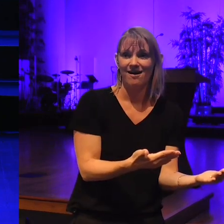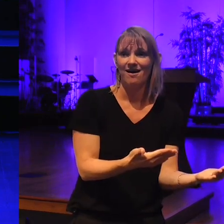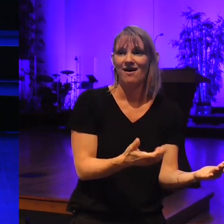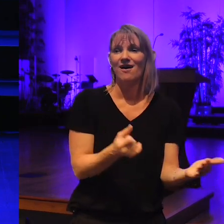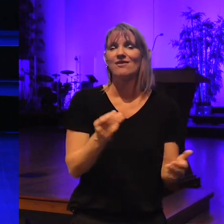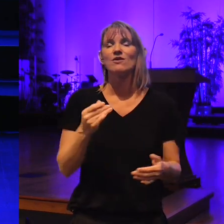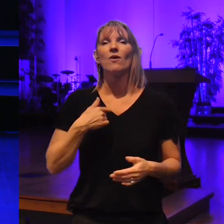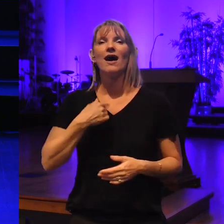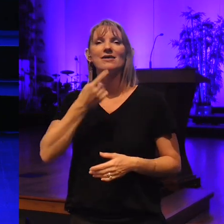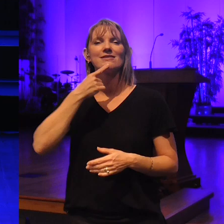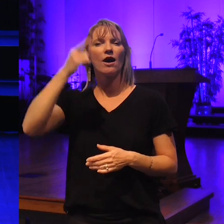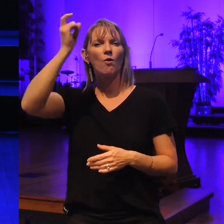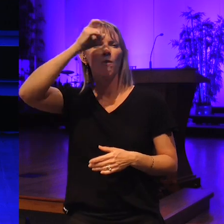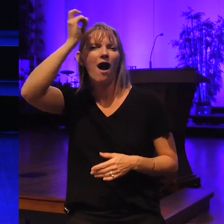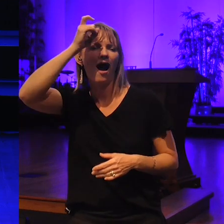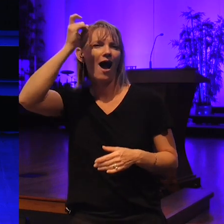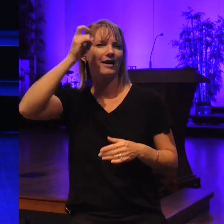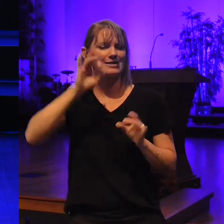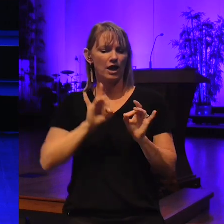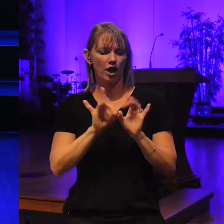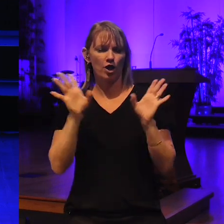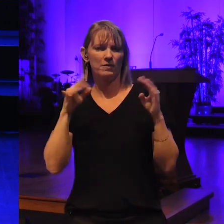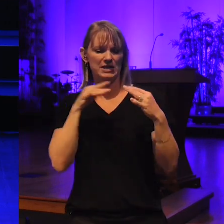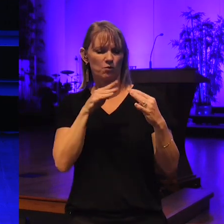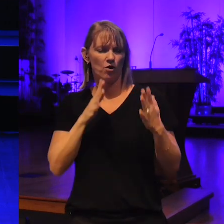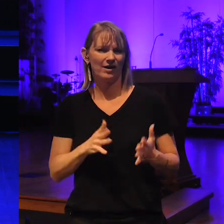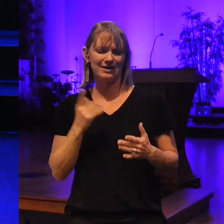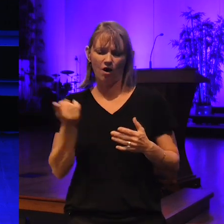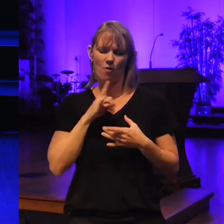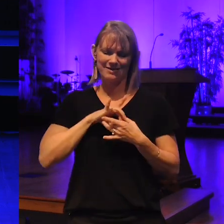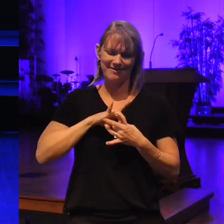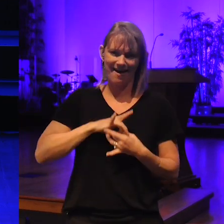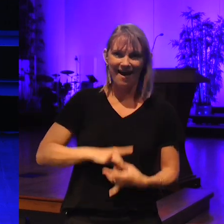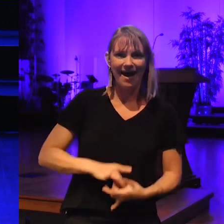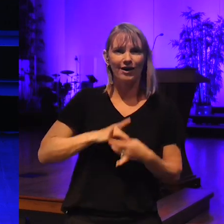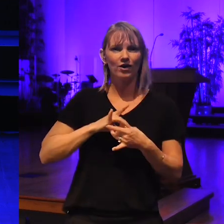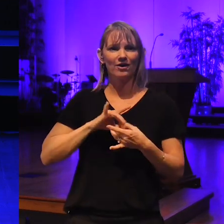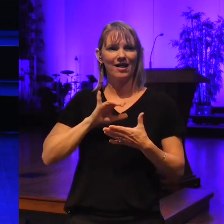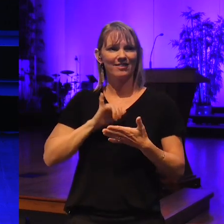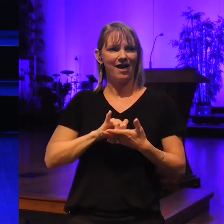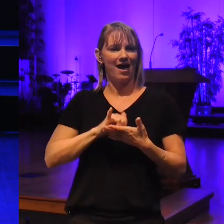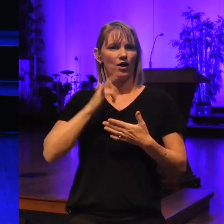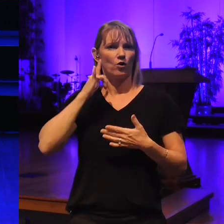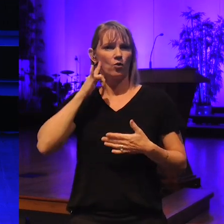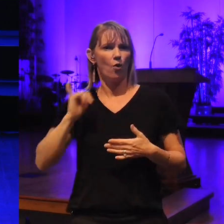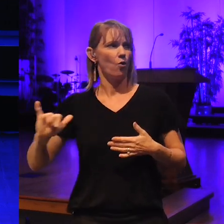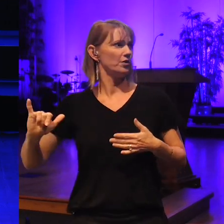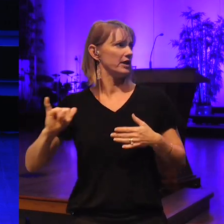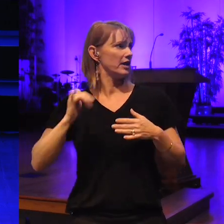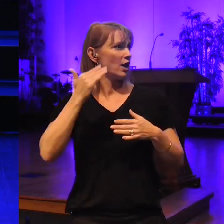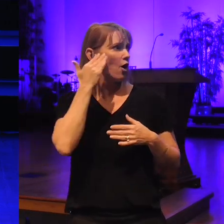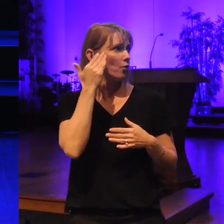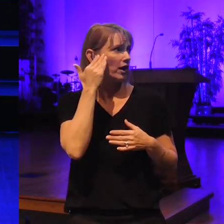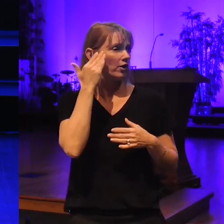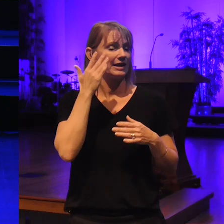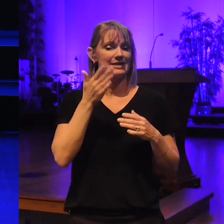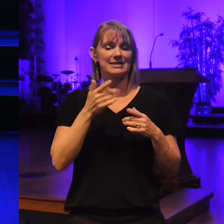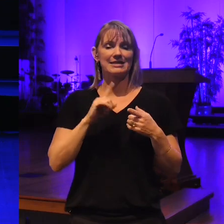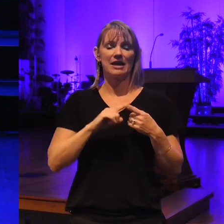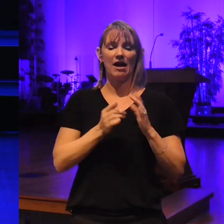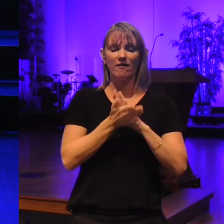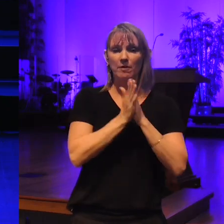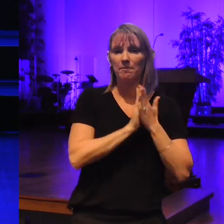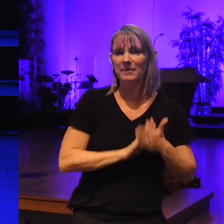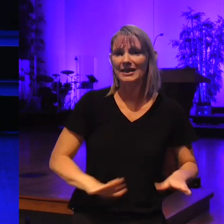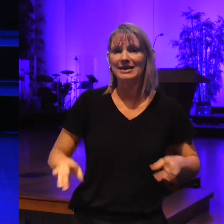So I say the wise, luminous warrior is always anchored in that golden awareness of peace and